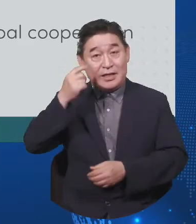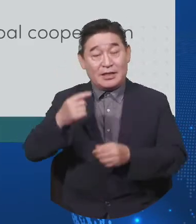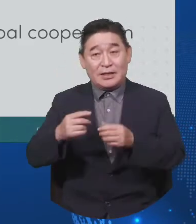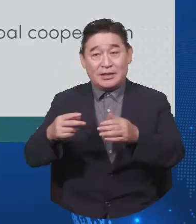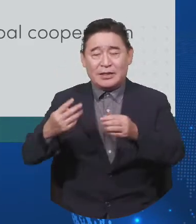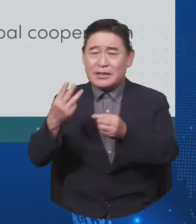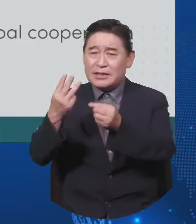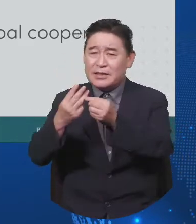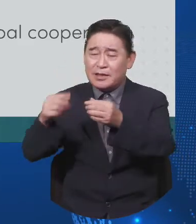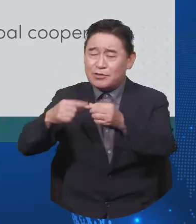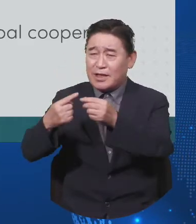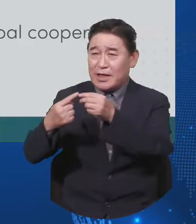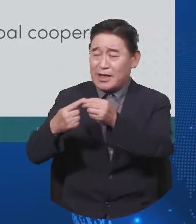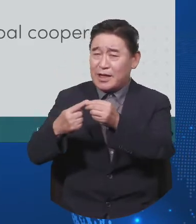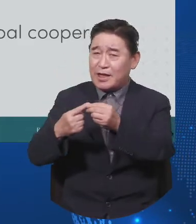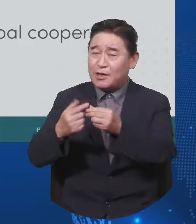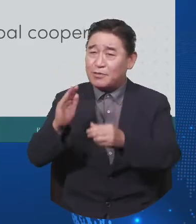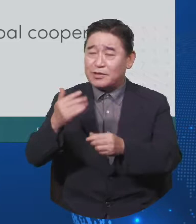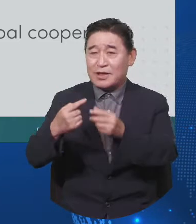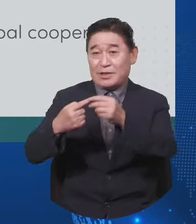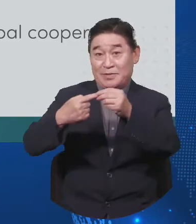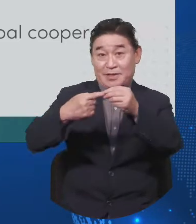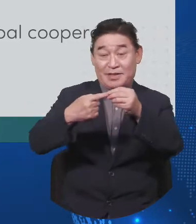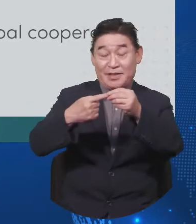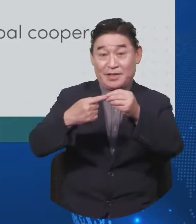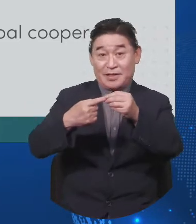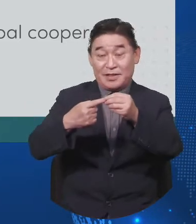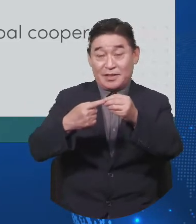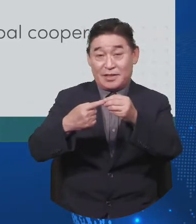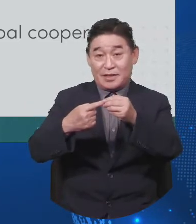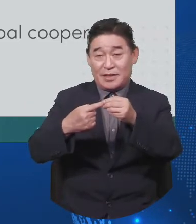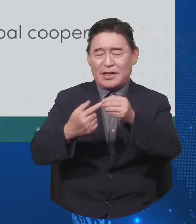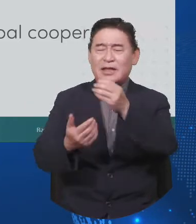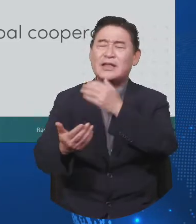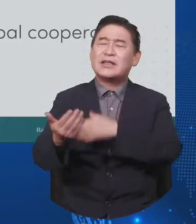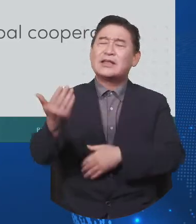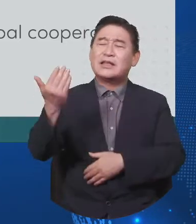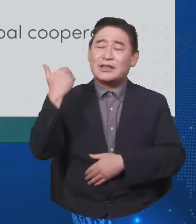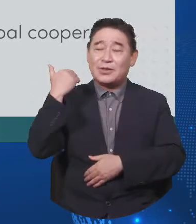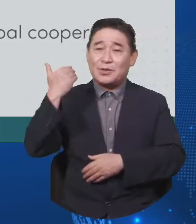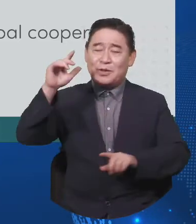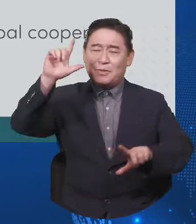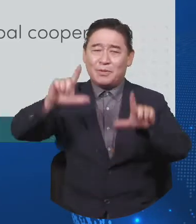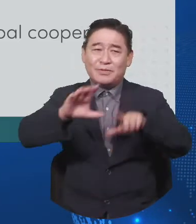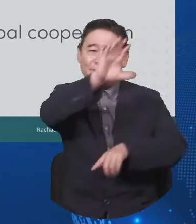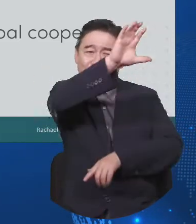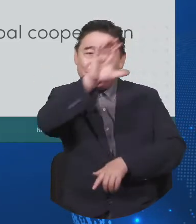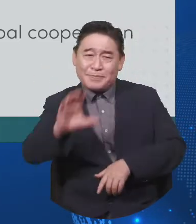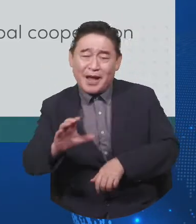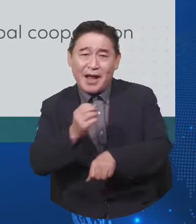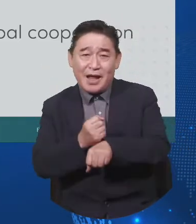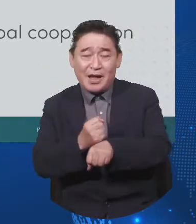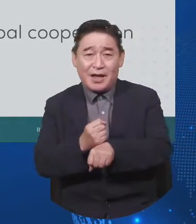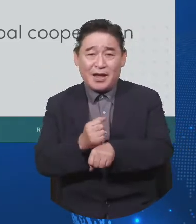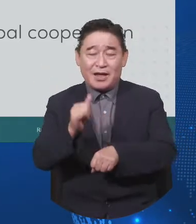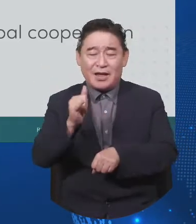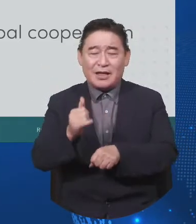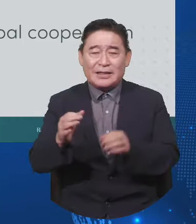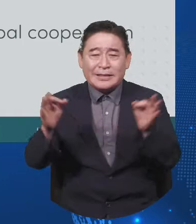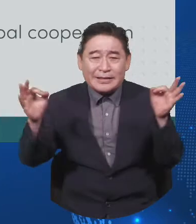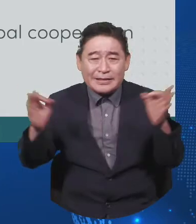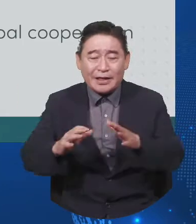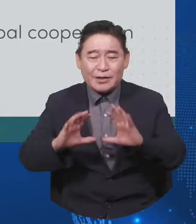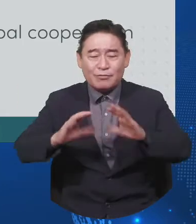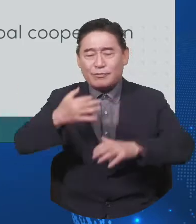So the first path is a continuation of the current trajectory, where countries prioritize short-term national interests and